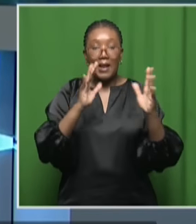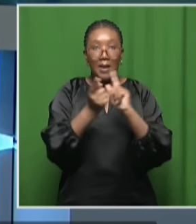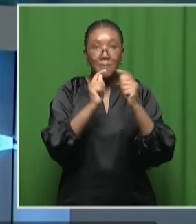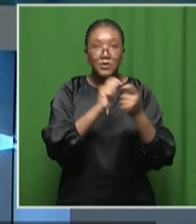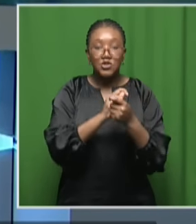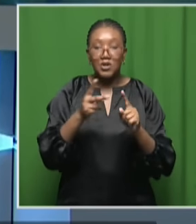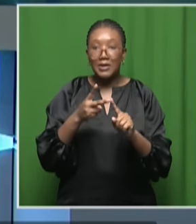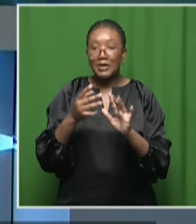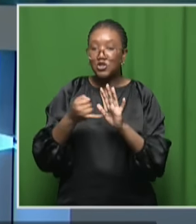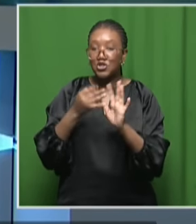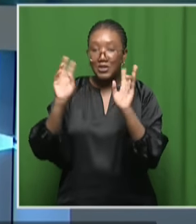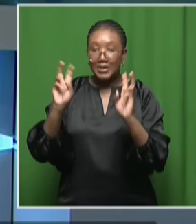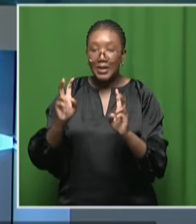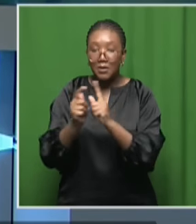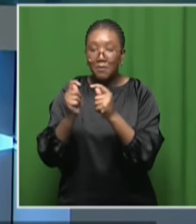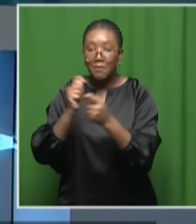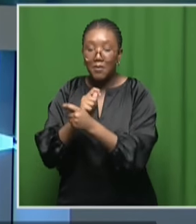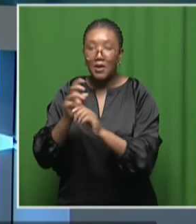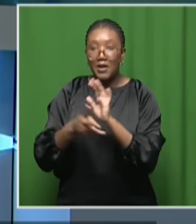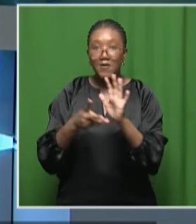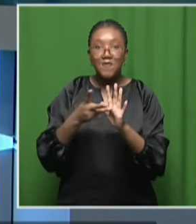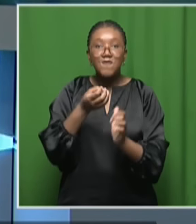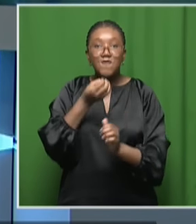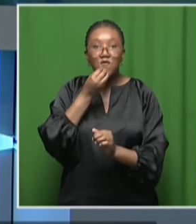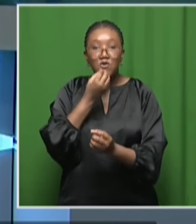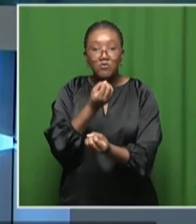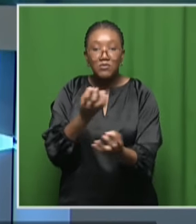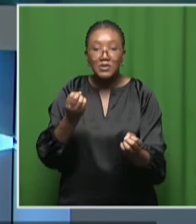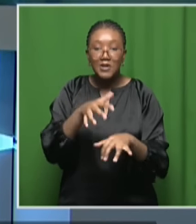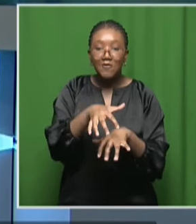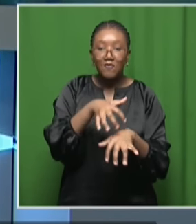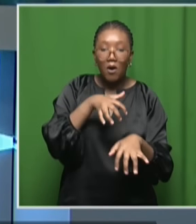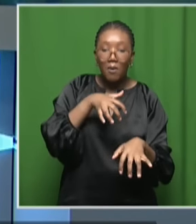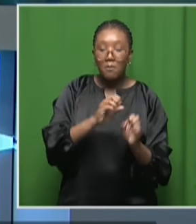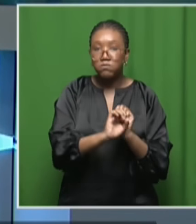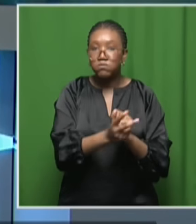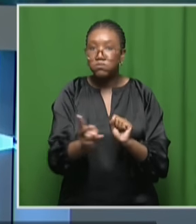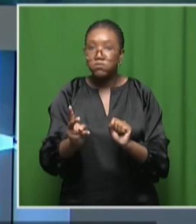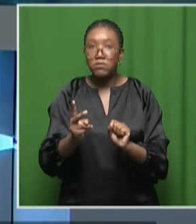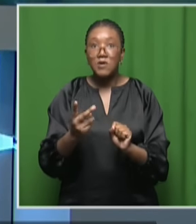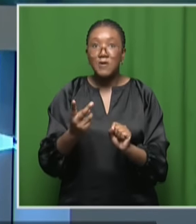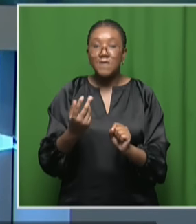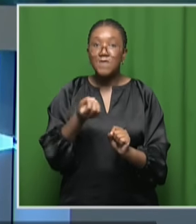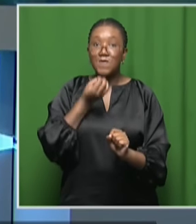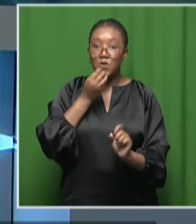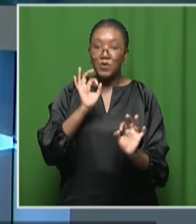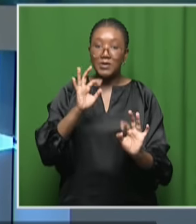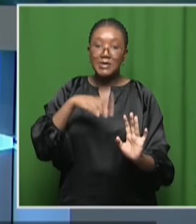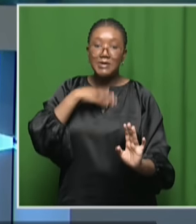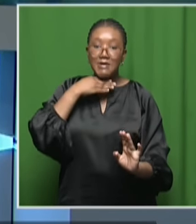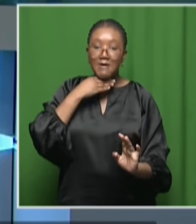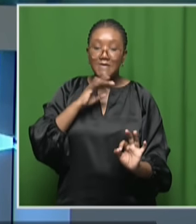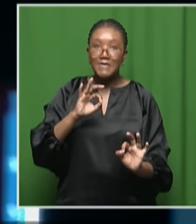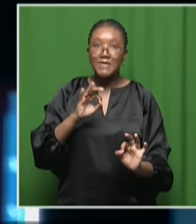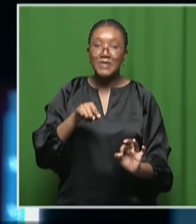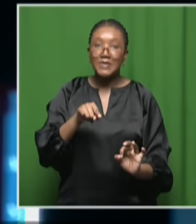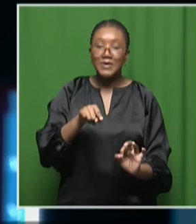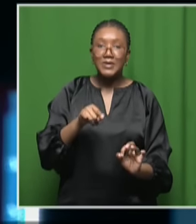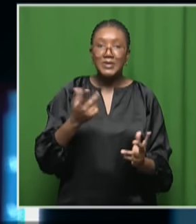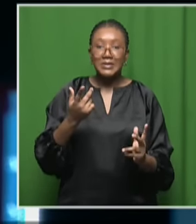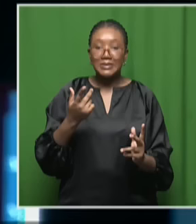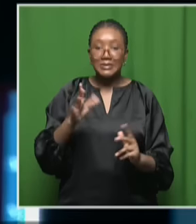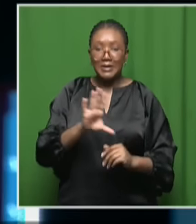energy transition, as well as food systems and even food security, what does that mean relative to